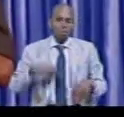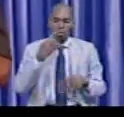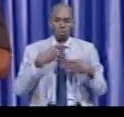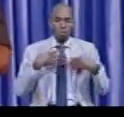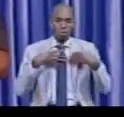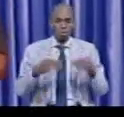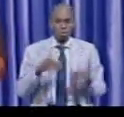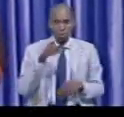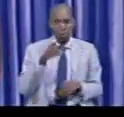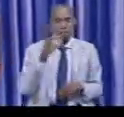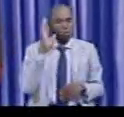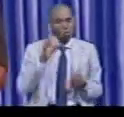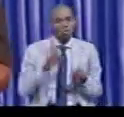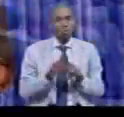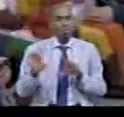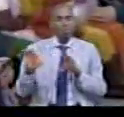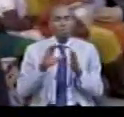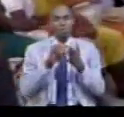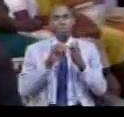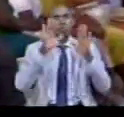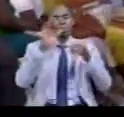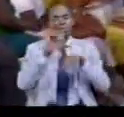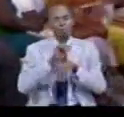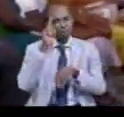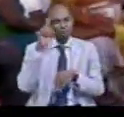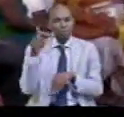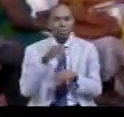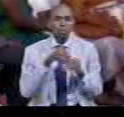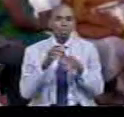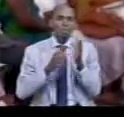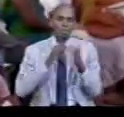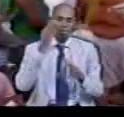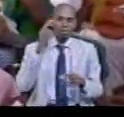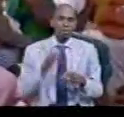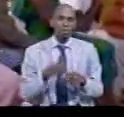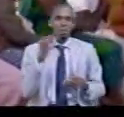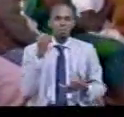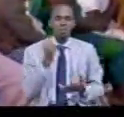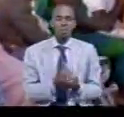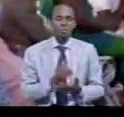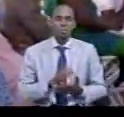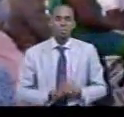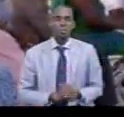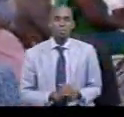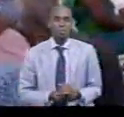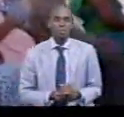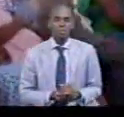do your miracle for you in Jesus' name.